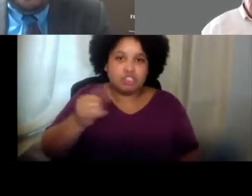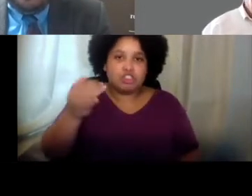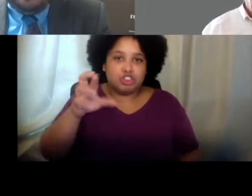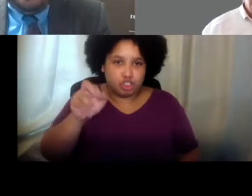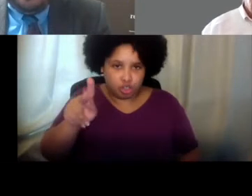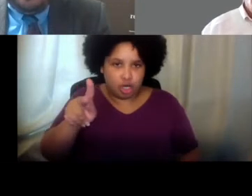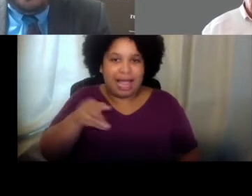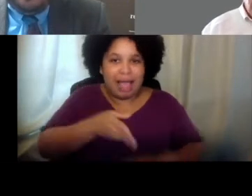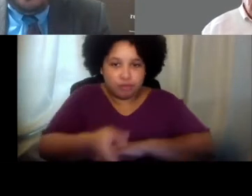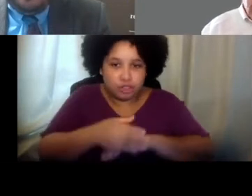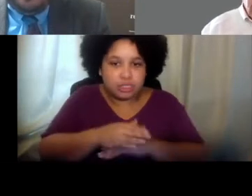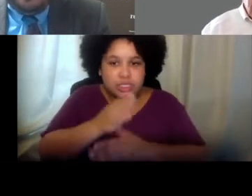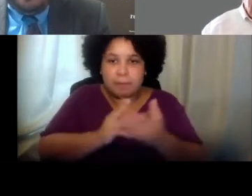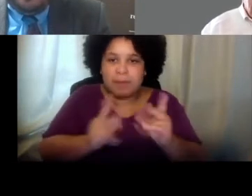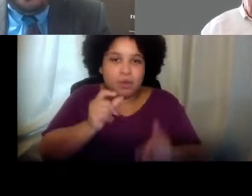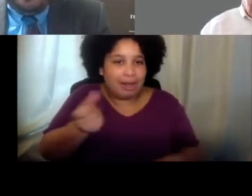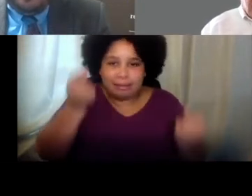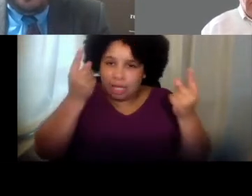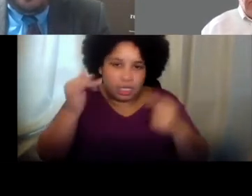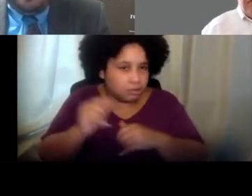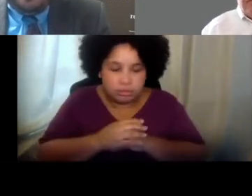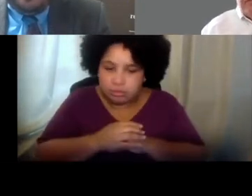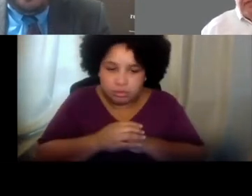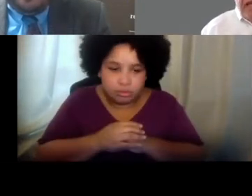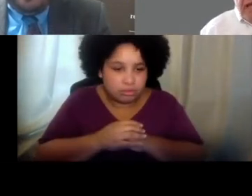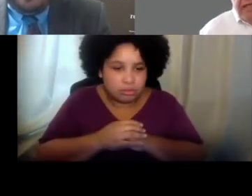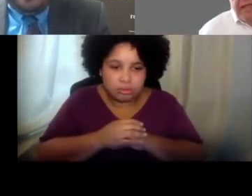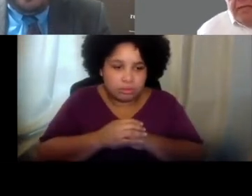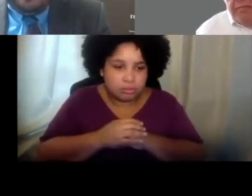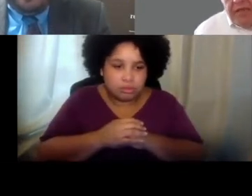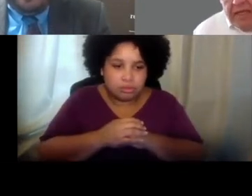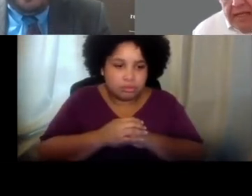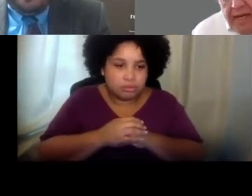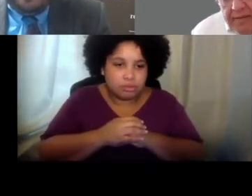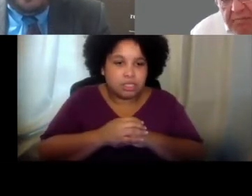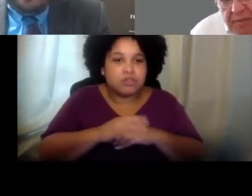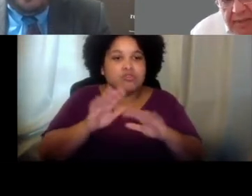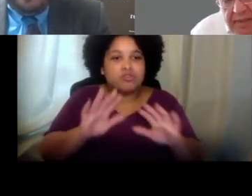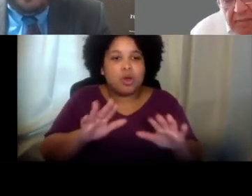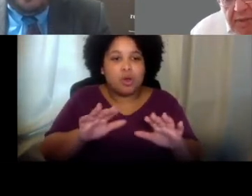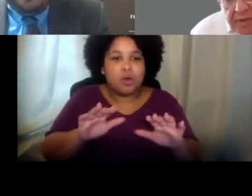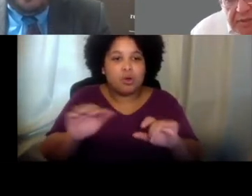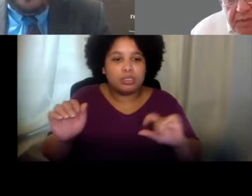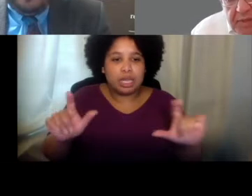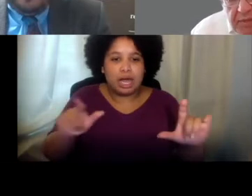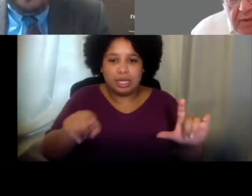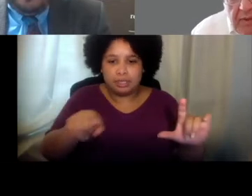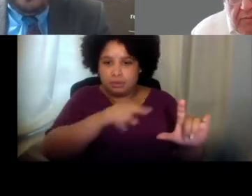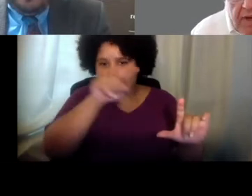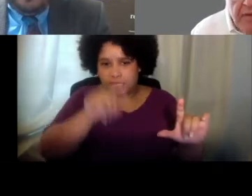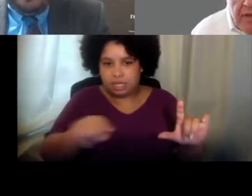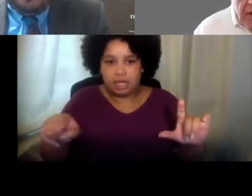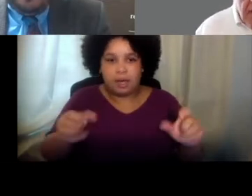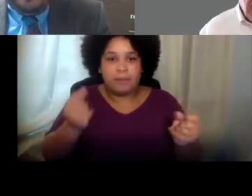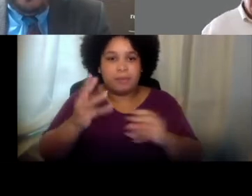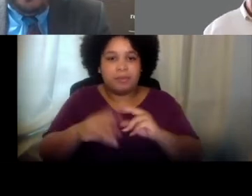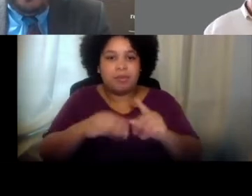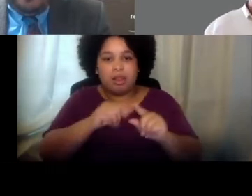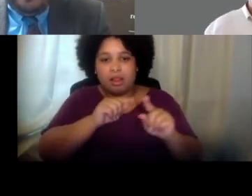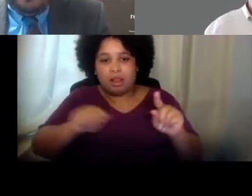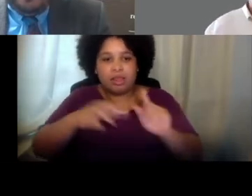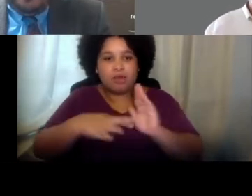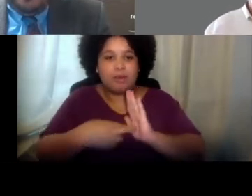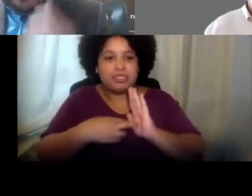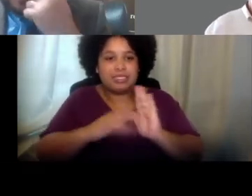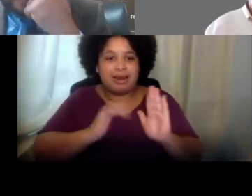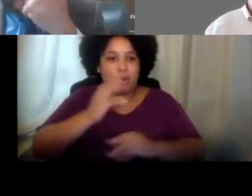So some people just don't get it. So the slide that I'm looking at now depicts a bunch of people around representing